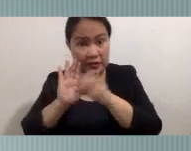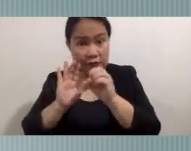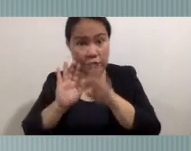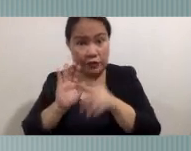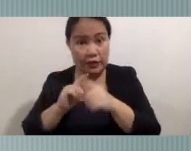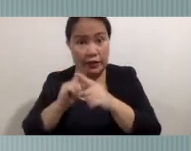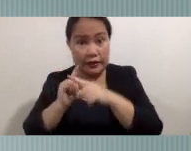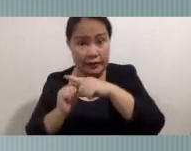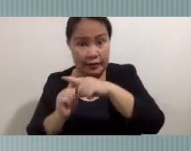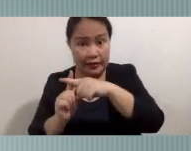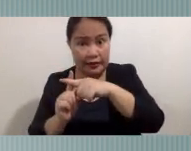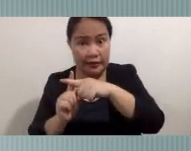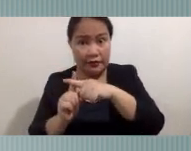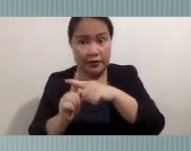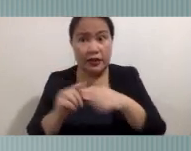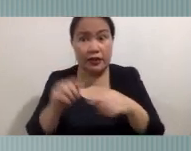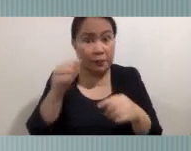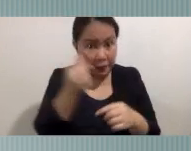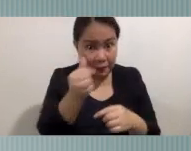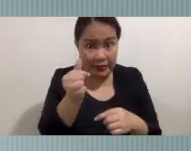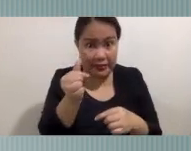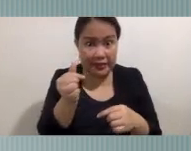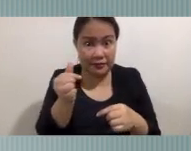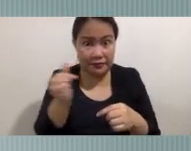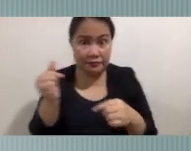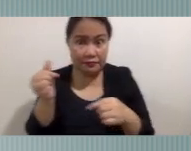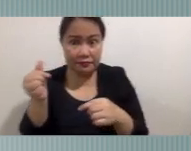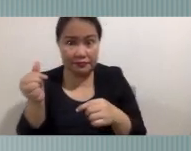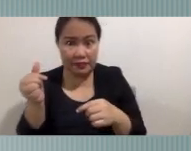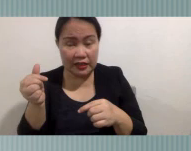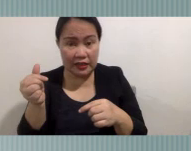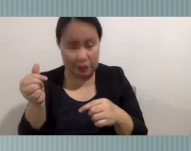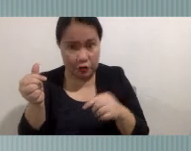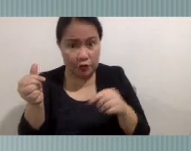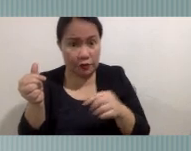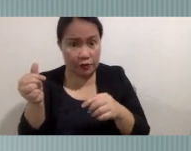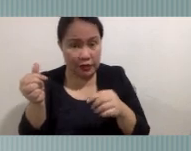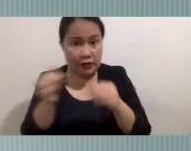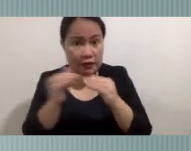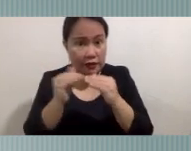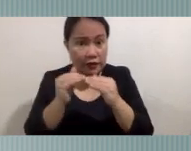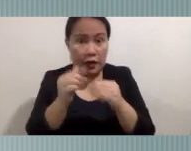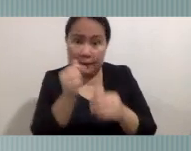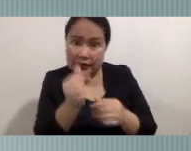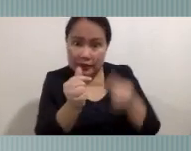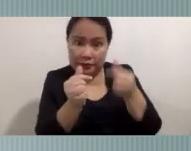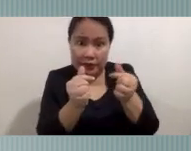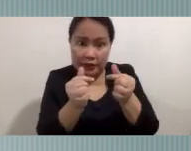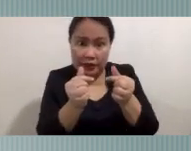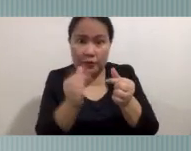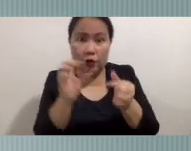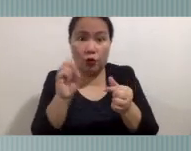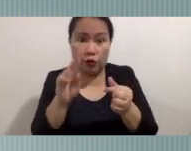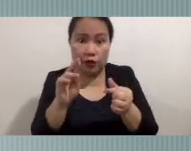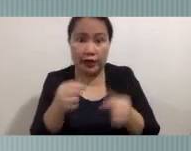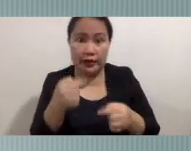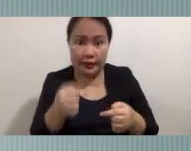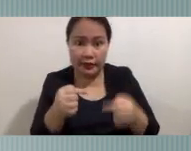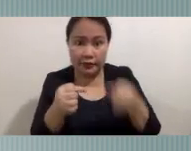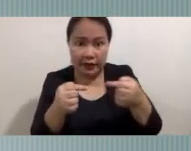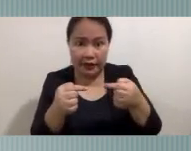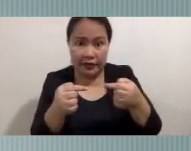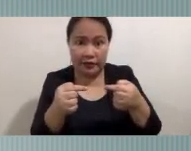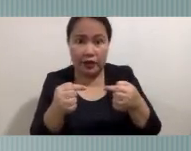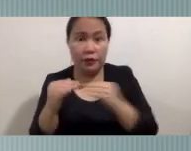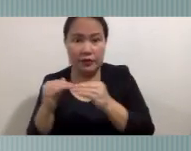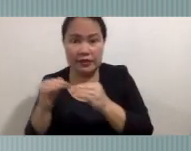either both positive or both negative lang yan. Okay? So, paano natin malalaman kung alin dyan sa dalawa? Dito ka